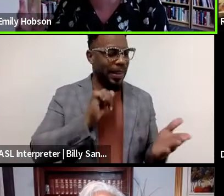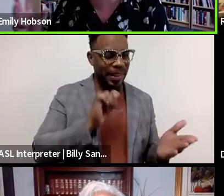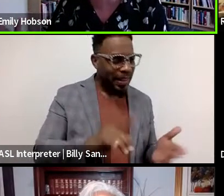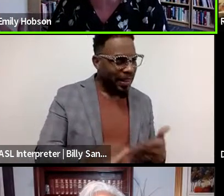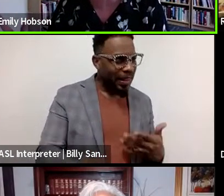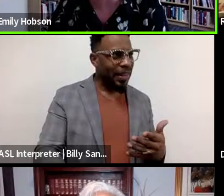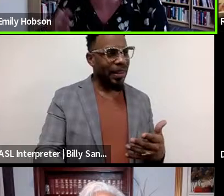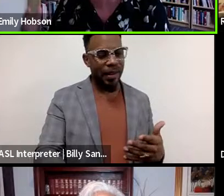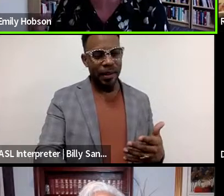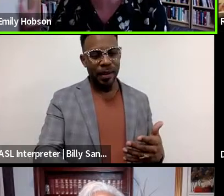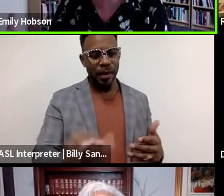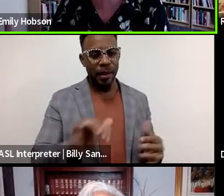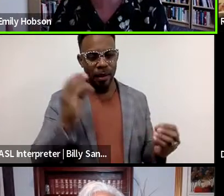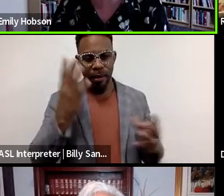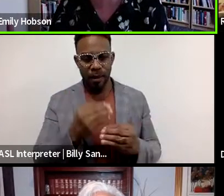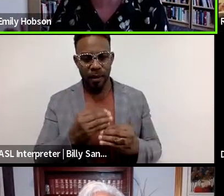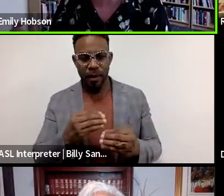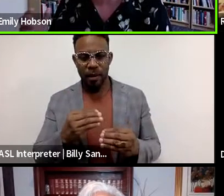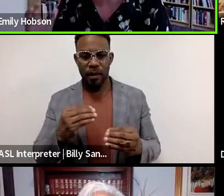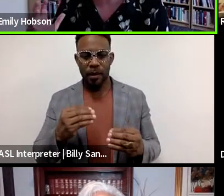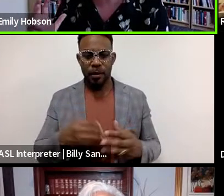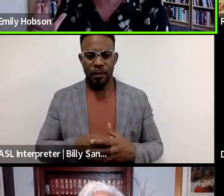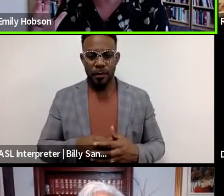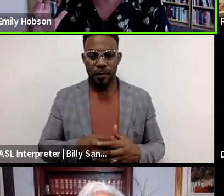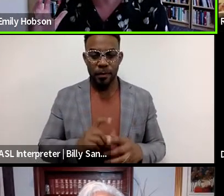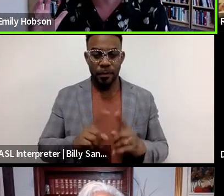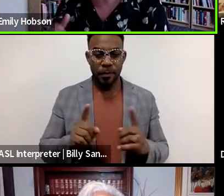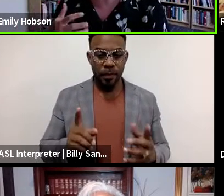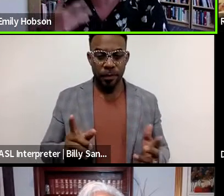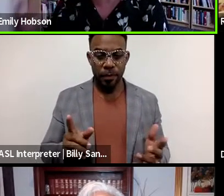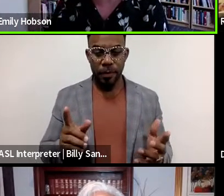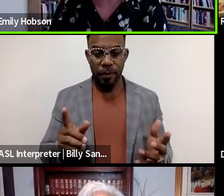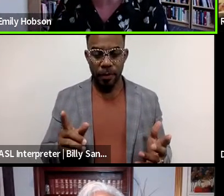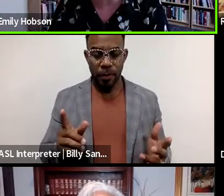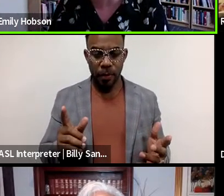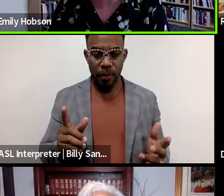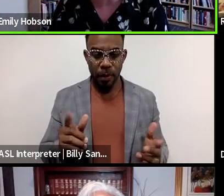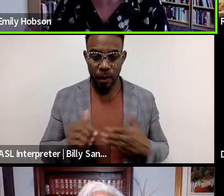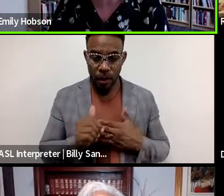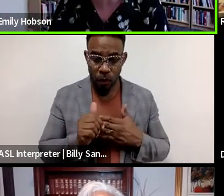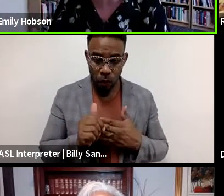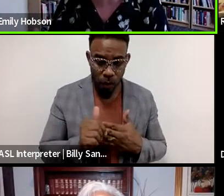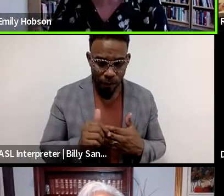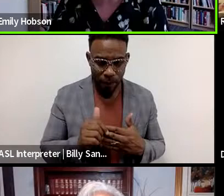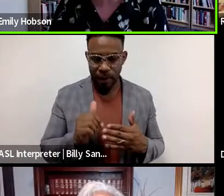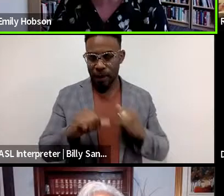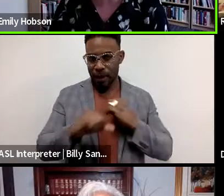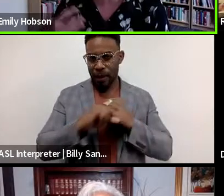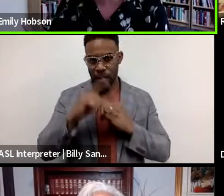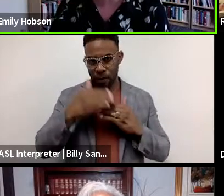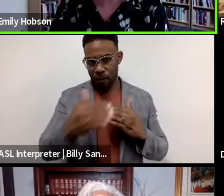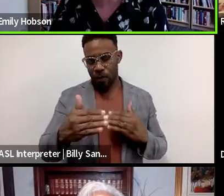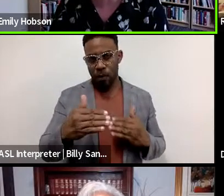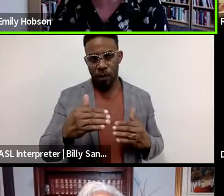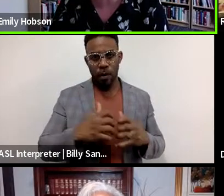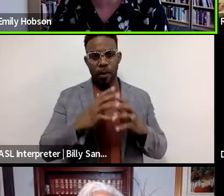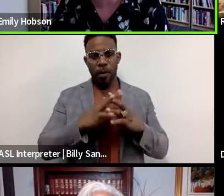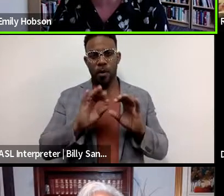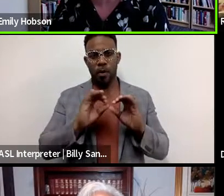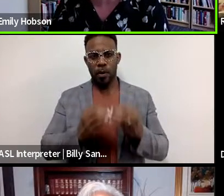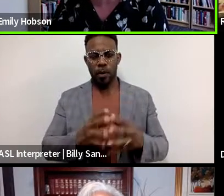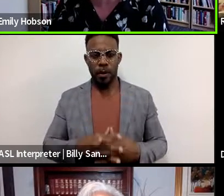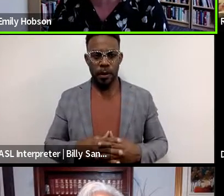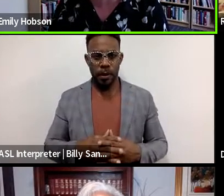sort of have the glamour, right? Or don't have the glamour, but that drive a campaign forward, right? Or build an